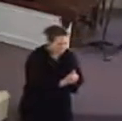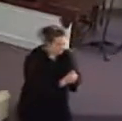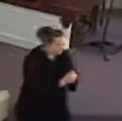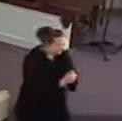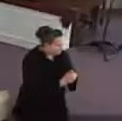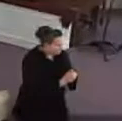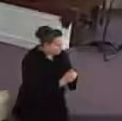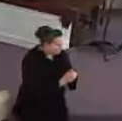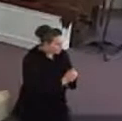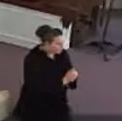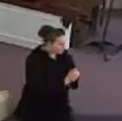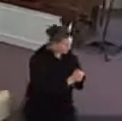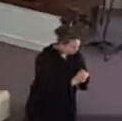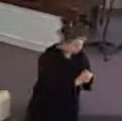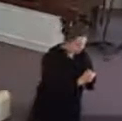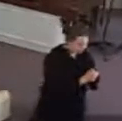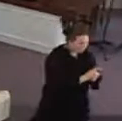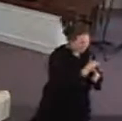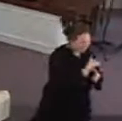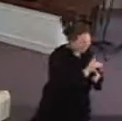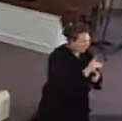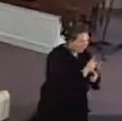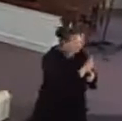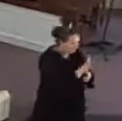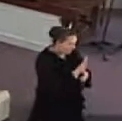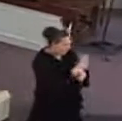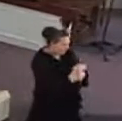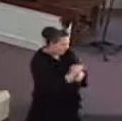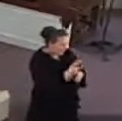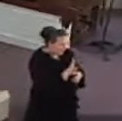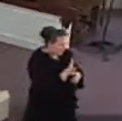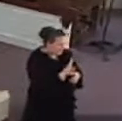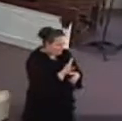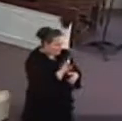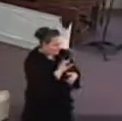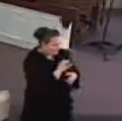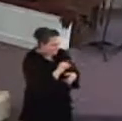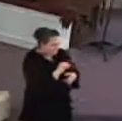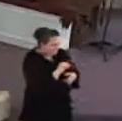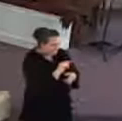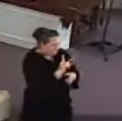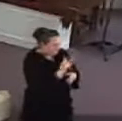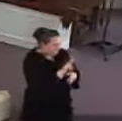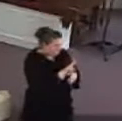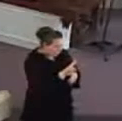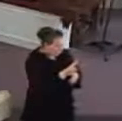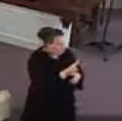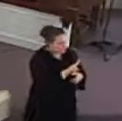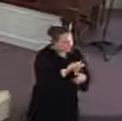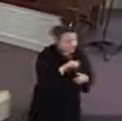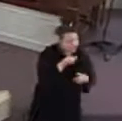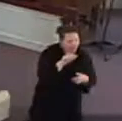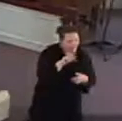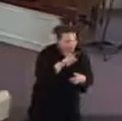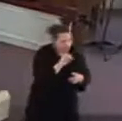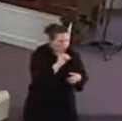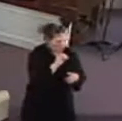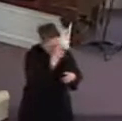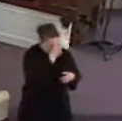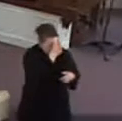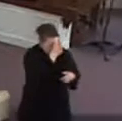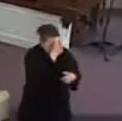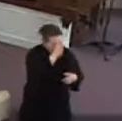Nadab and Abihu. These were the two sons of Aaron, who was the high priest, amen, who was